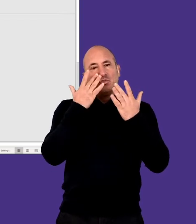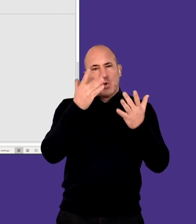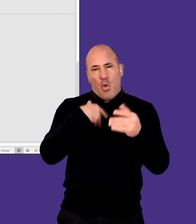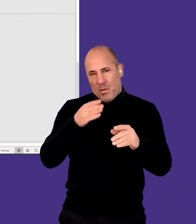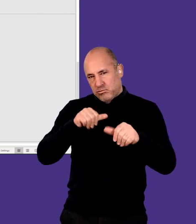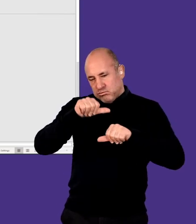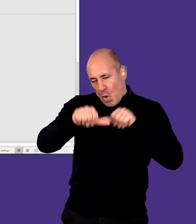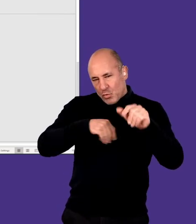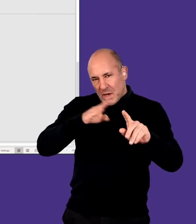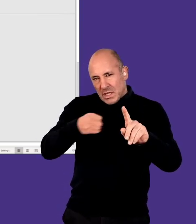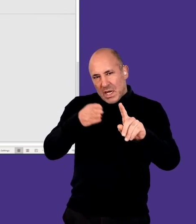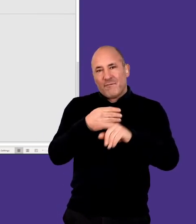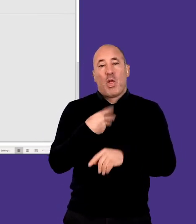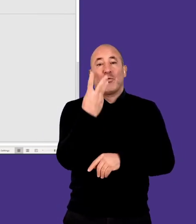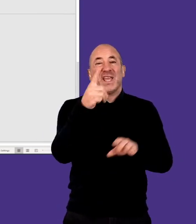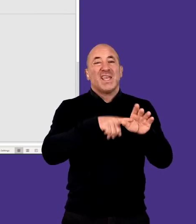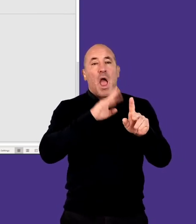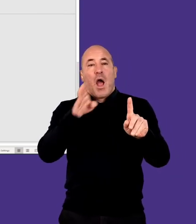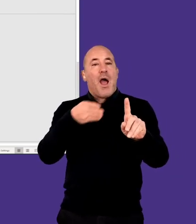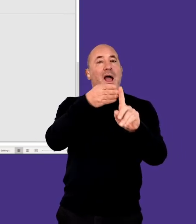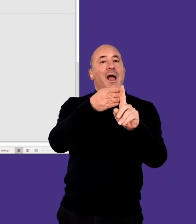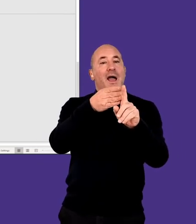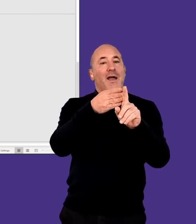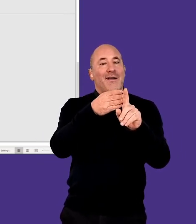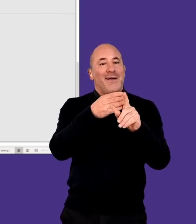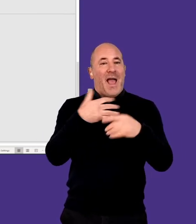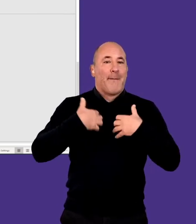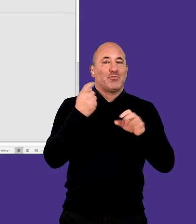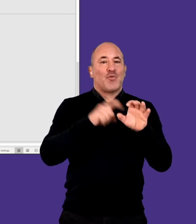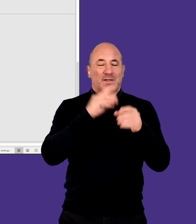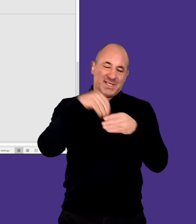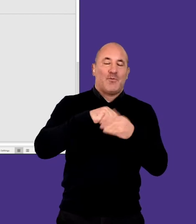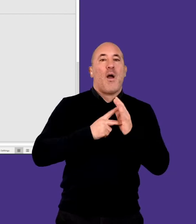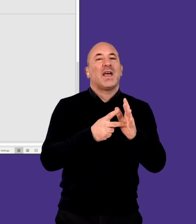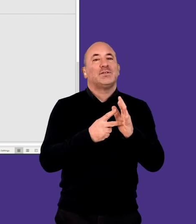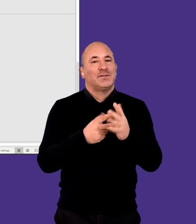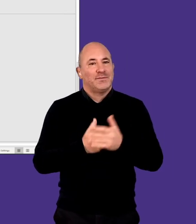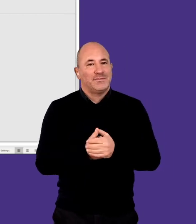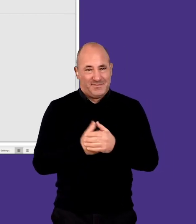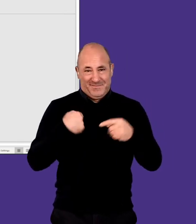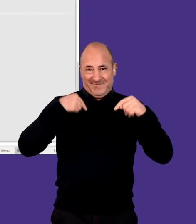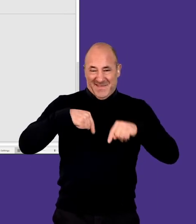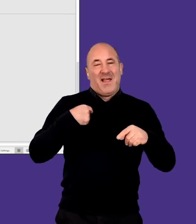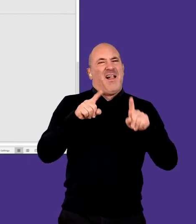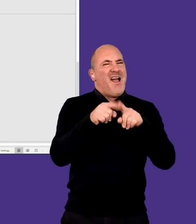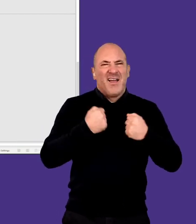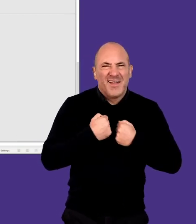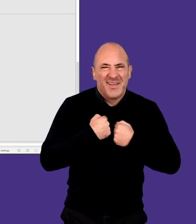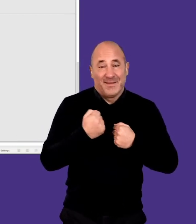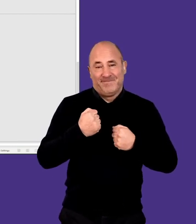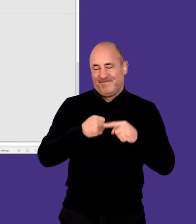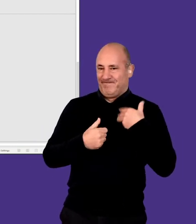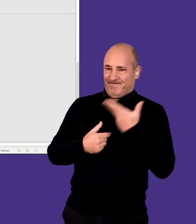progressing towards that 3-year goal to embed ambition and quality within your organisation. And for this example,